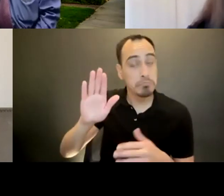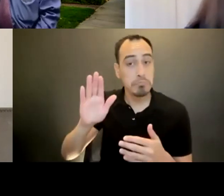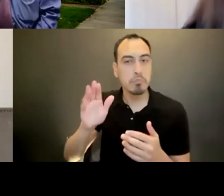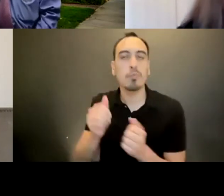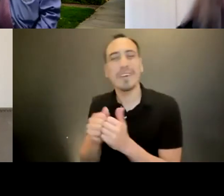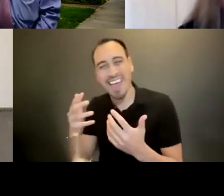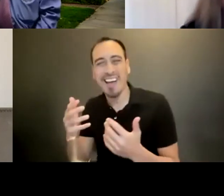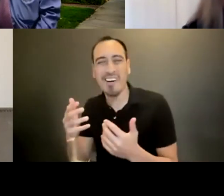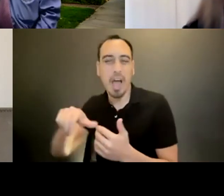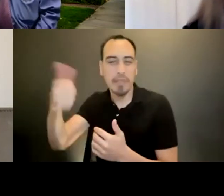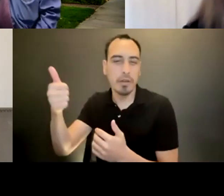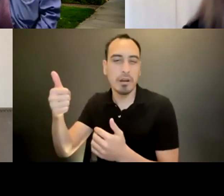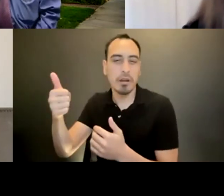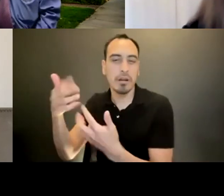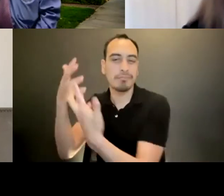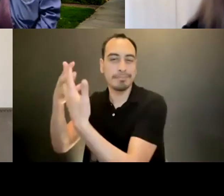eligibility?